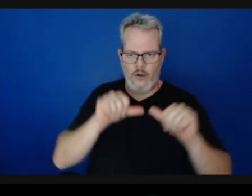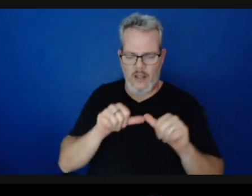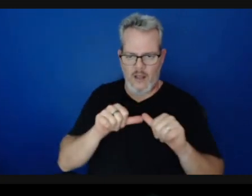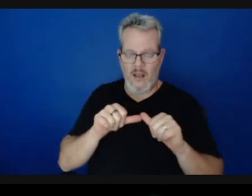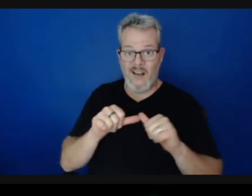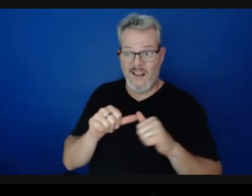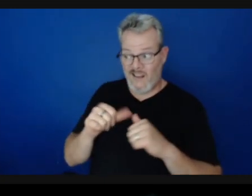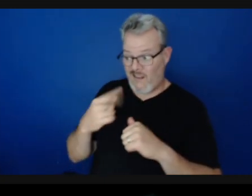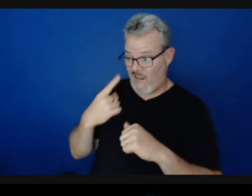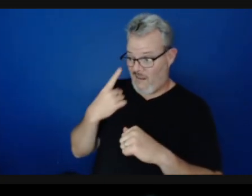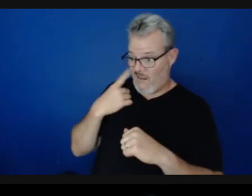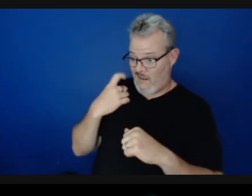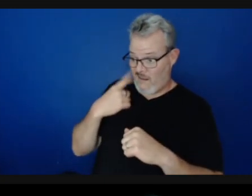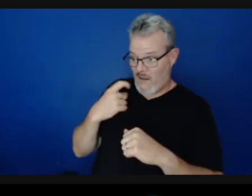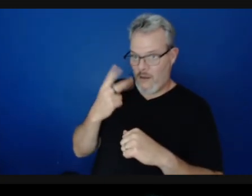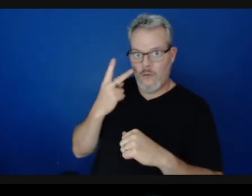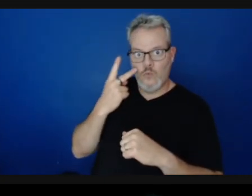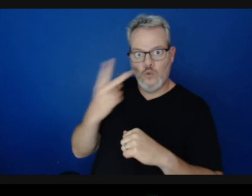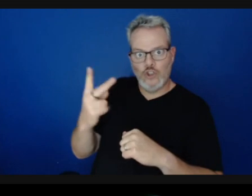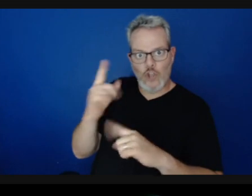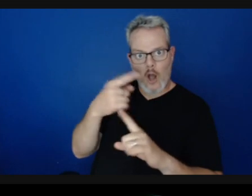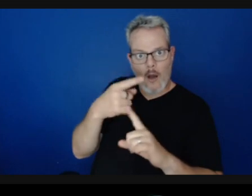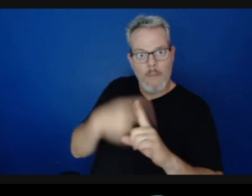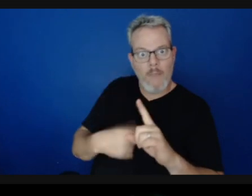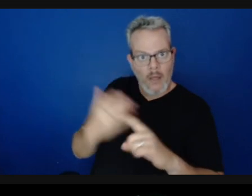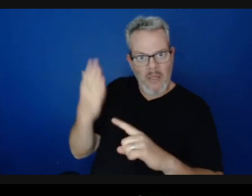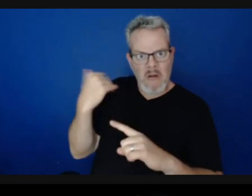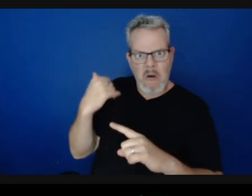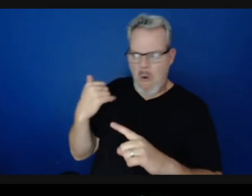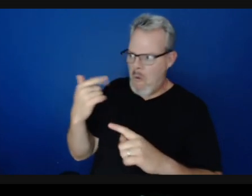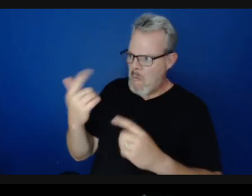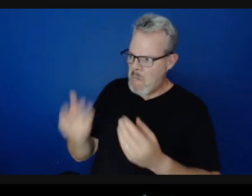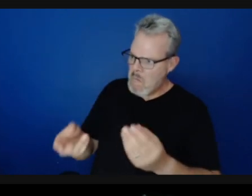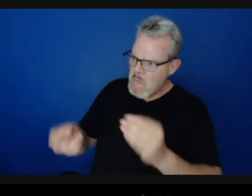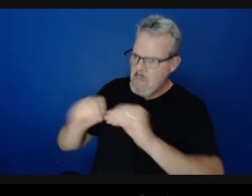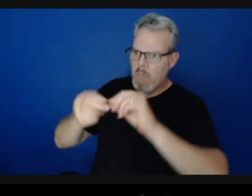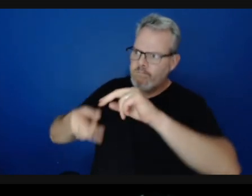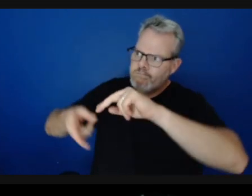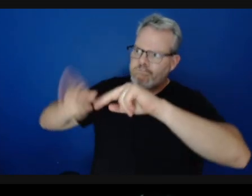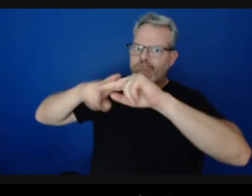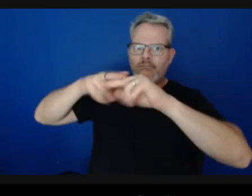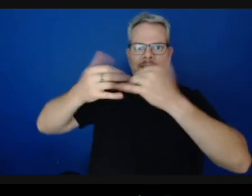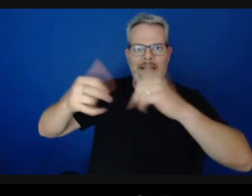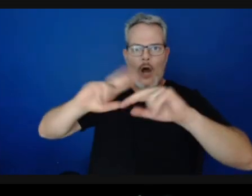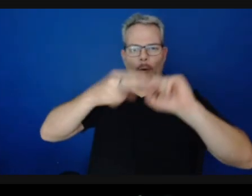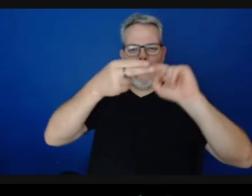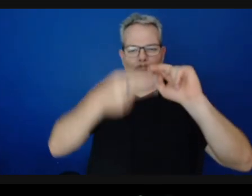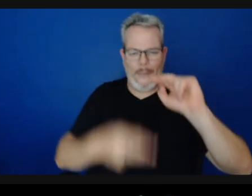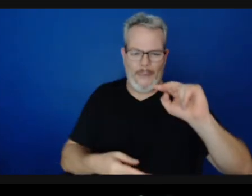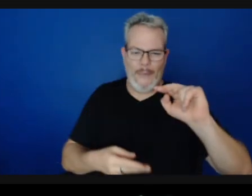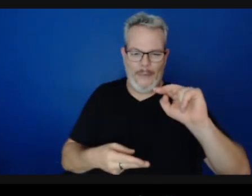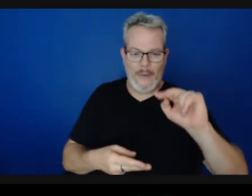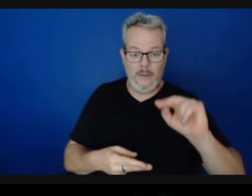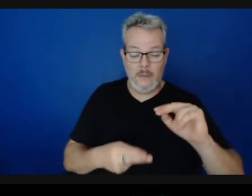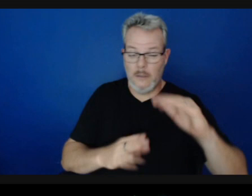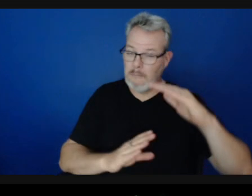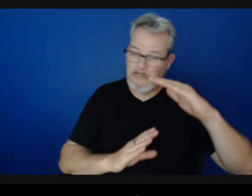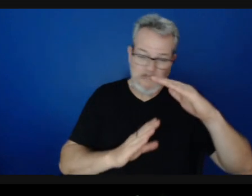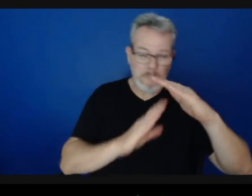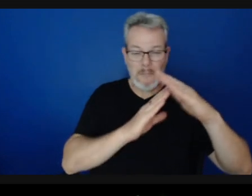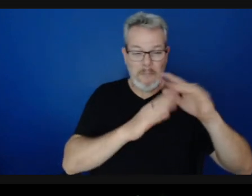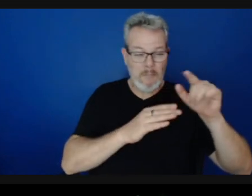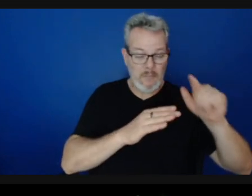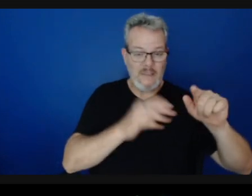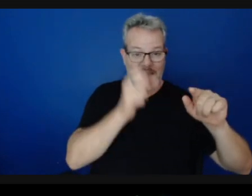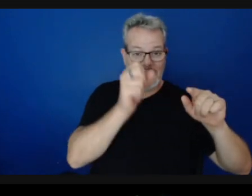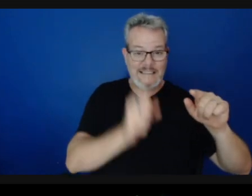saw at about a month ago in early February here. The peak of these earthquakes for the southwest intrusion was